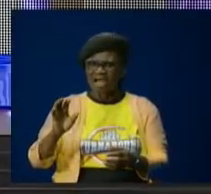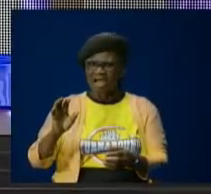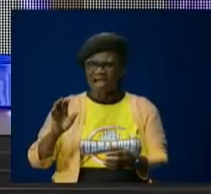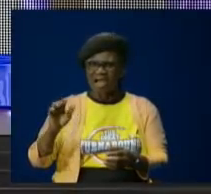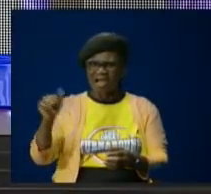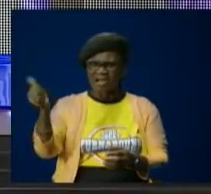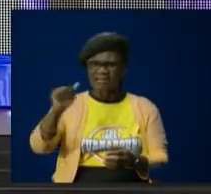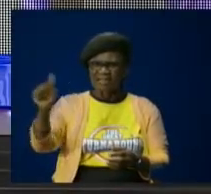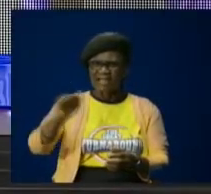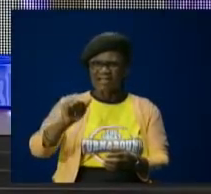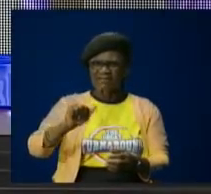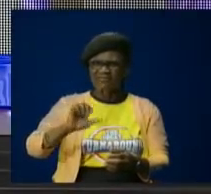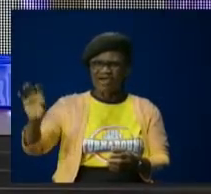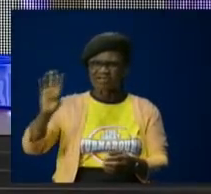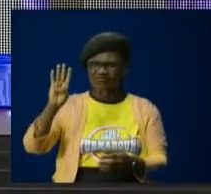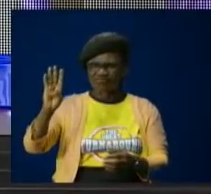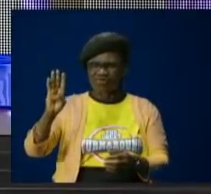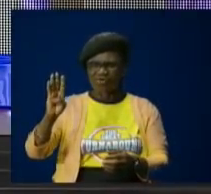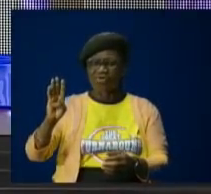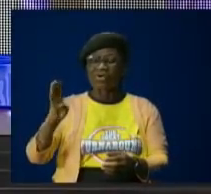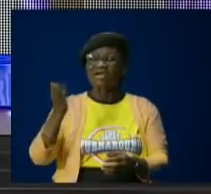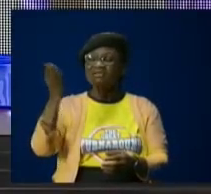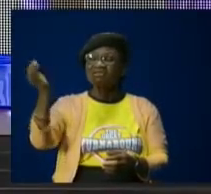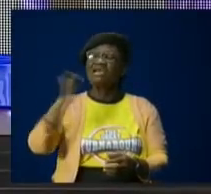someone called the Rock of Ages,